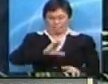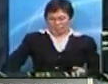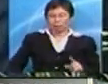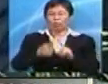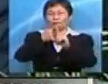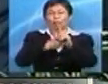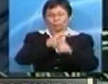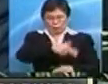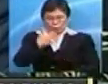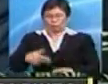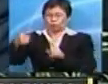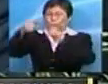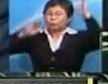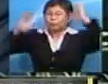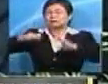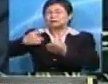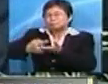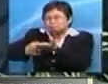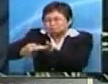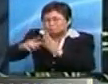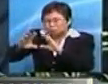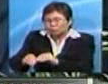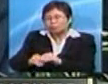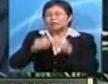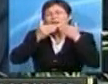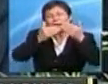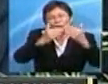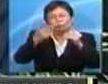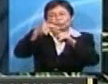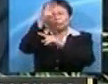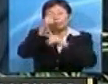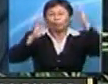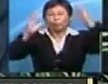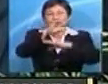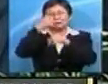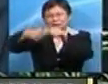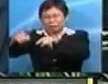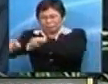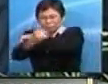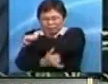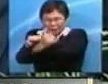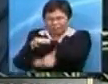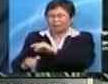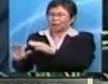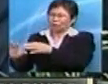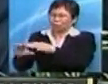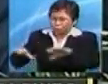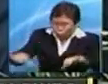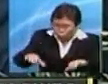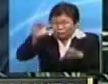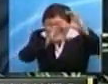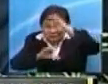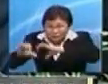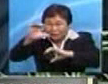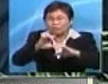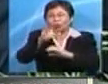The Special Envoy expressed her heartfelt gratitude to the Government of Malaysia and the multinational team conducting the search operation.